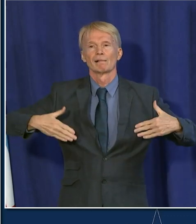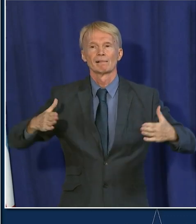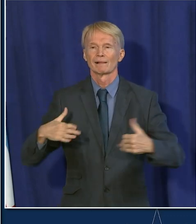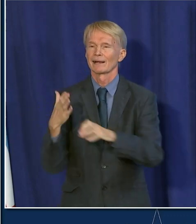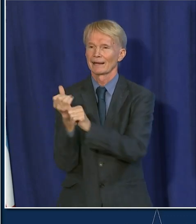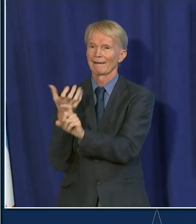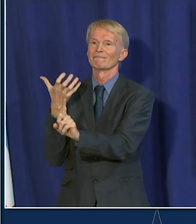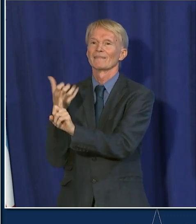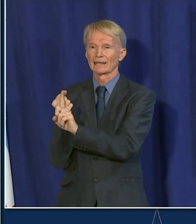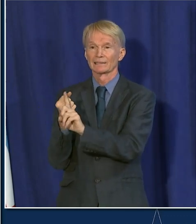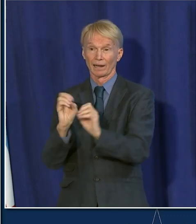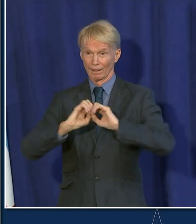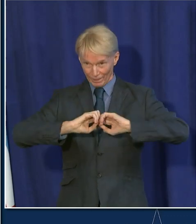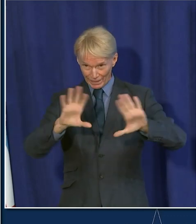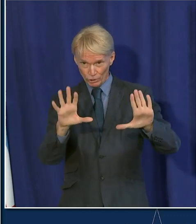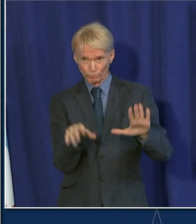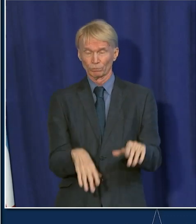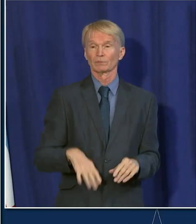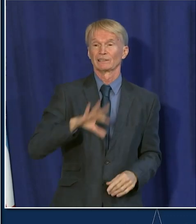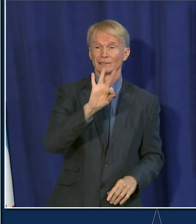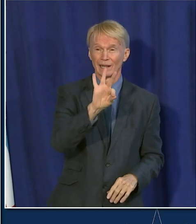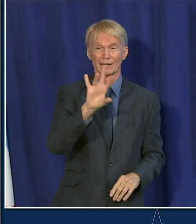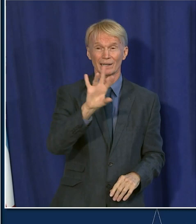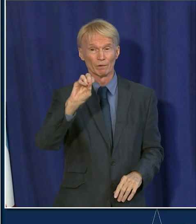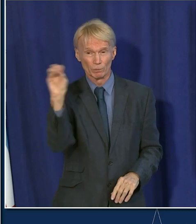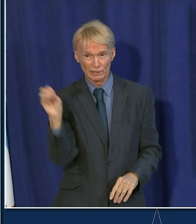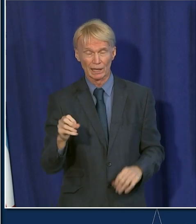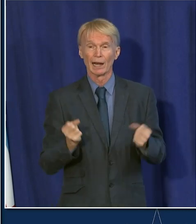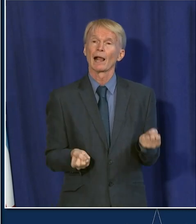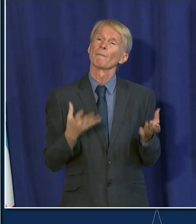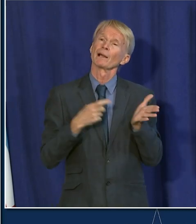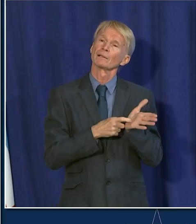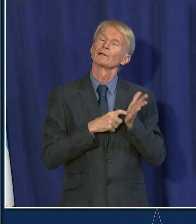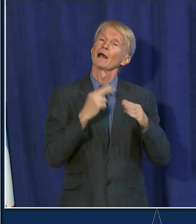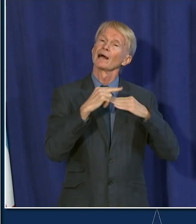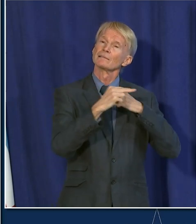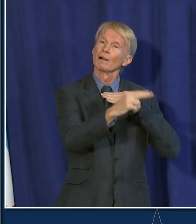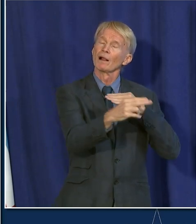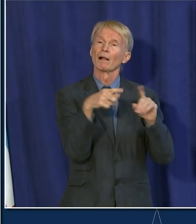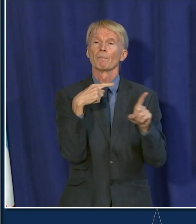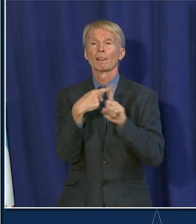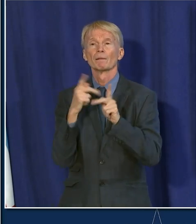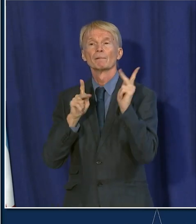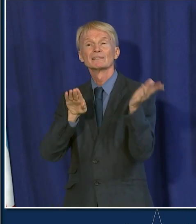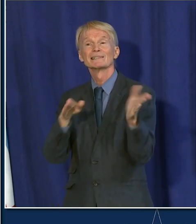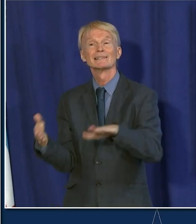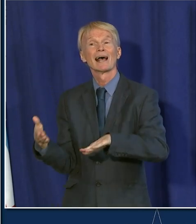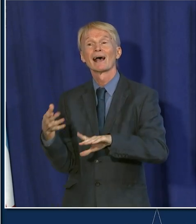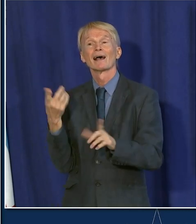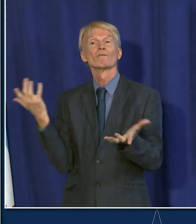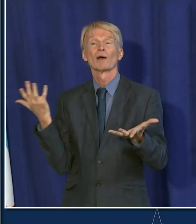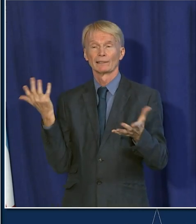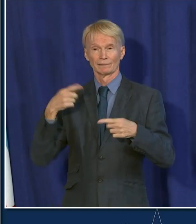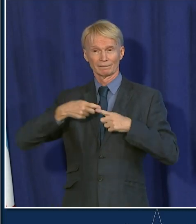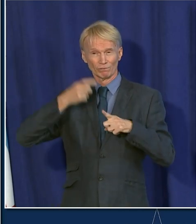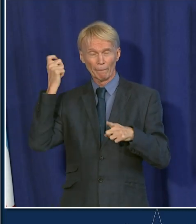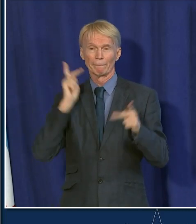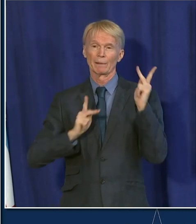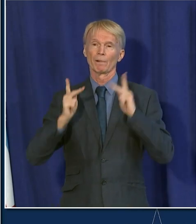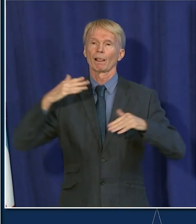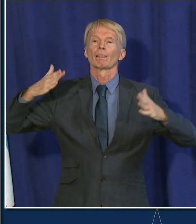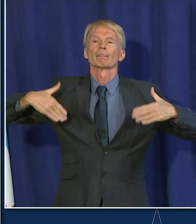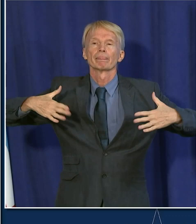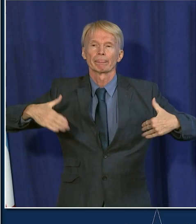that again. 97% of the hospitalizations and the deaths here in Chicago in people who are